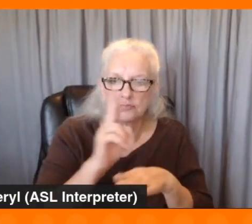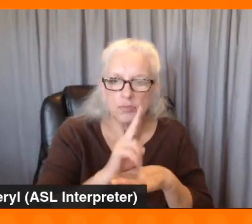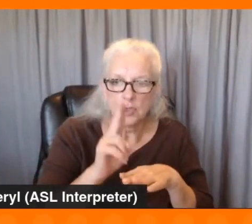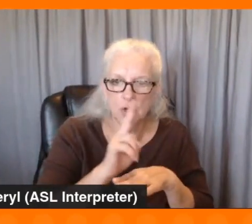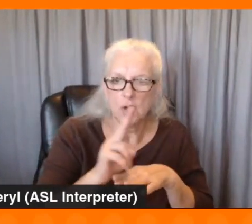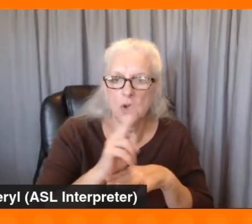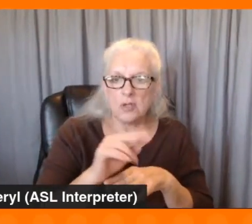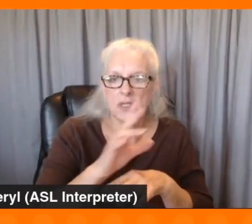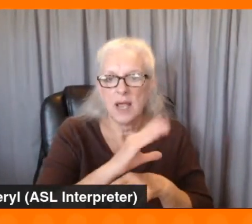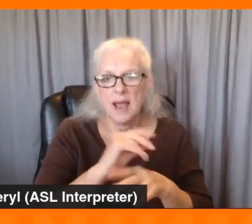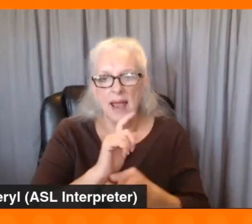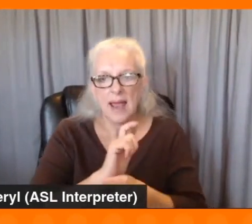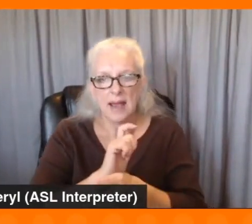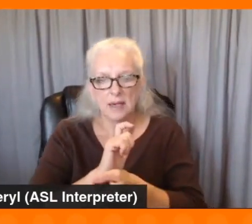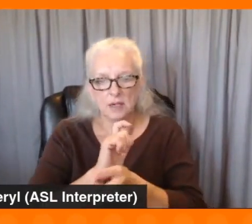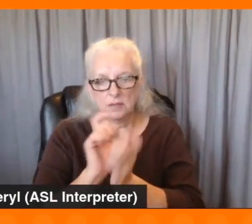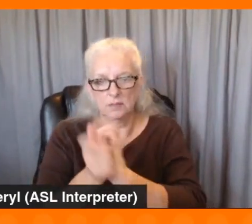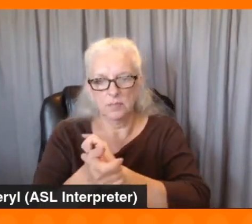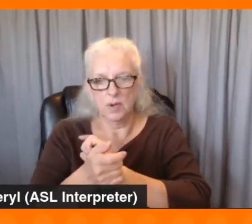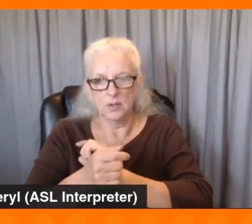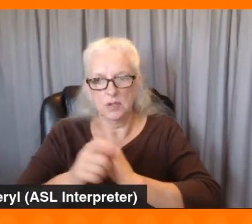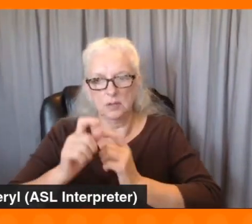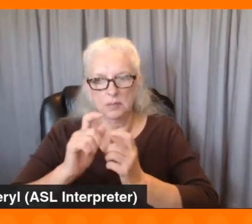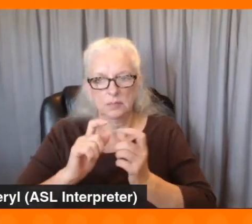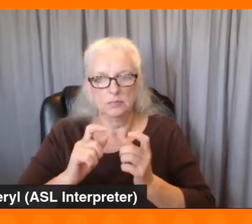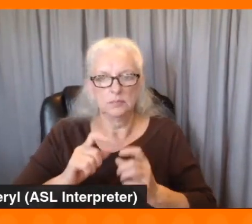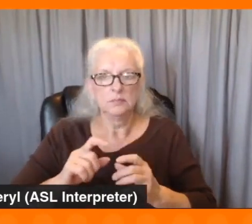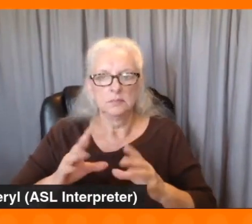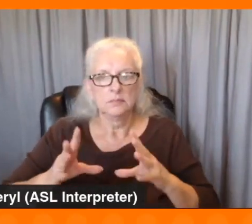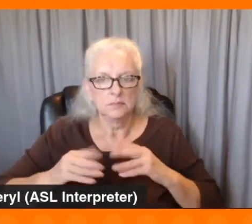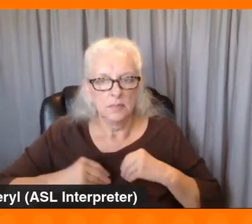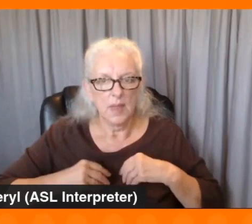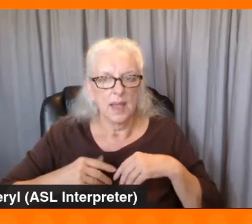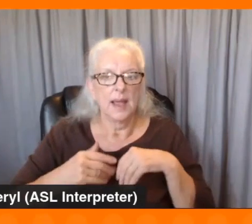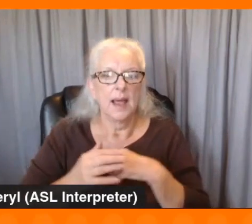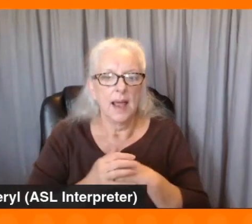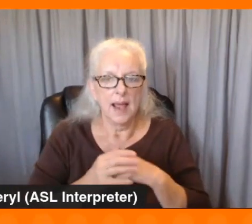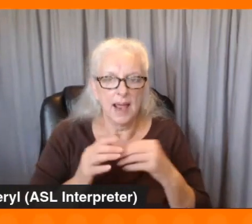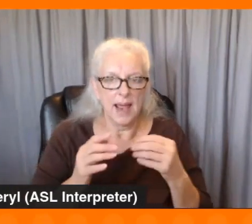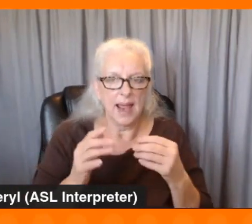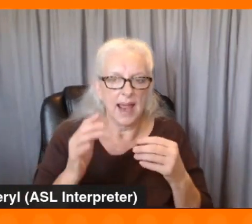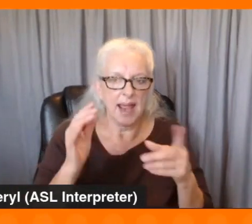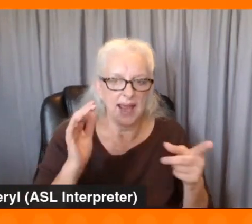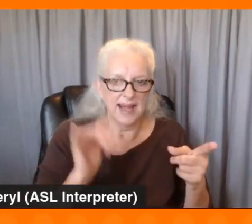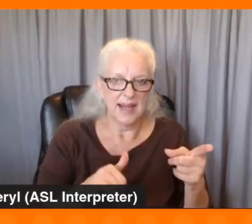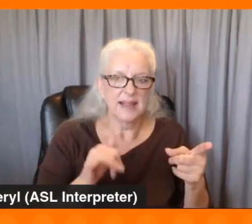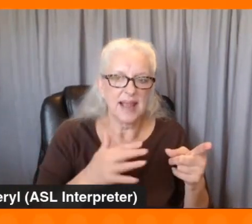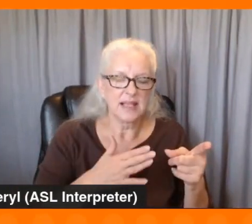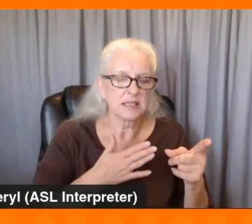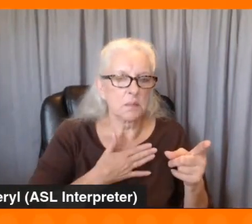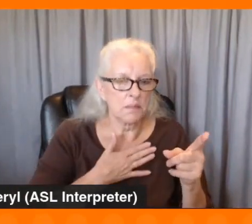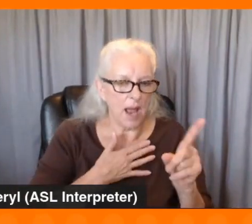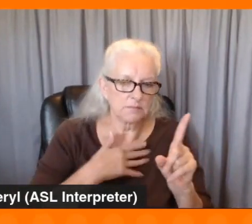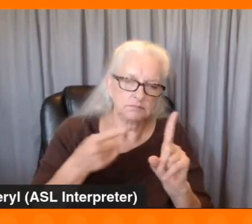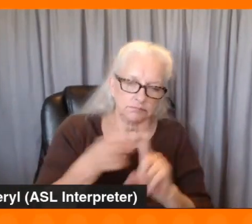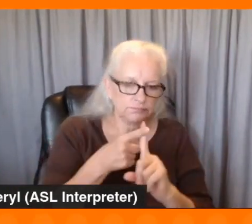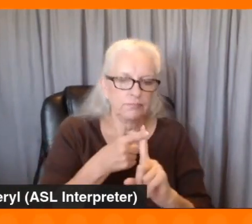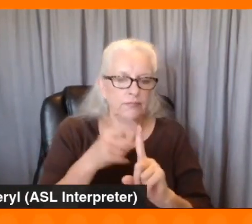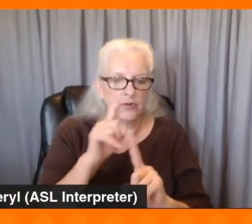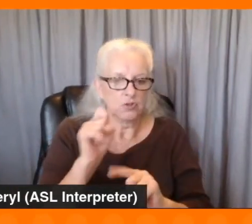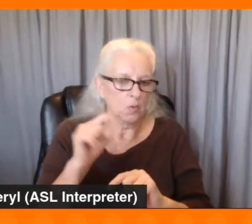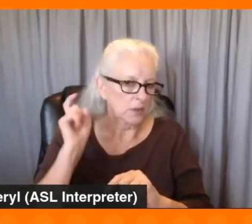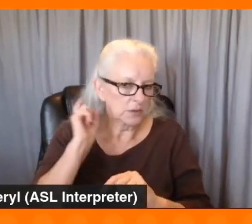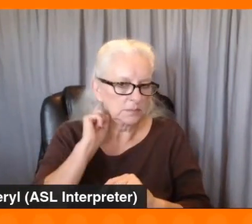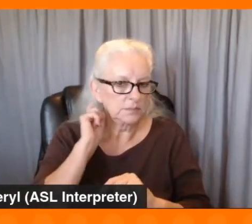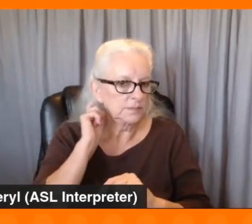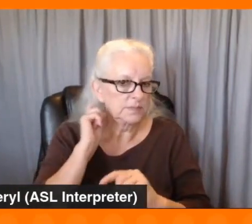it to my own context. I think just one thing, not to be greedy, and that will be the question that I will keep at the back of my mind.